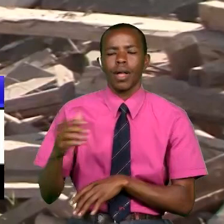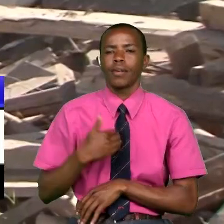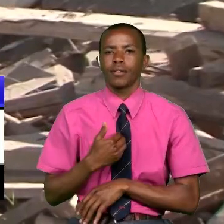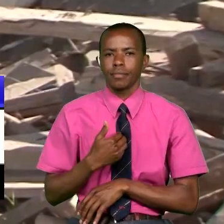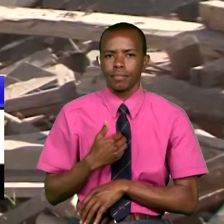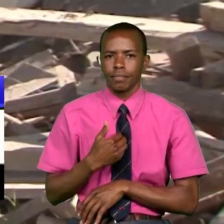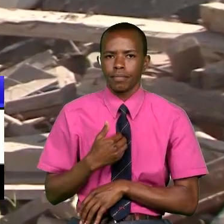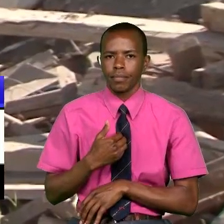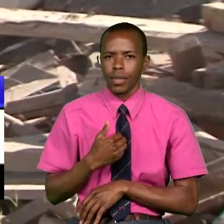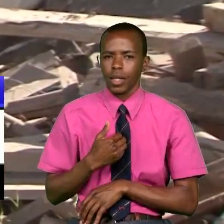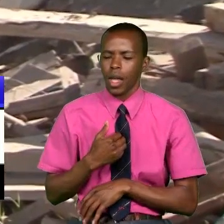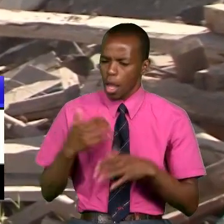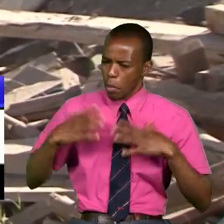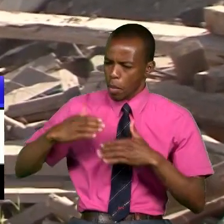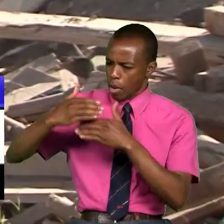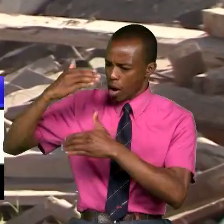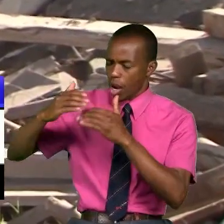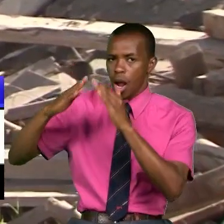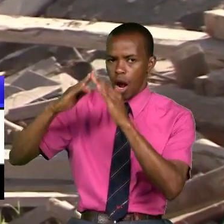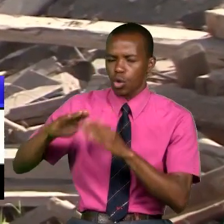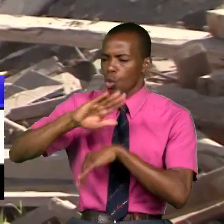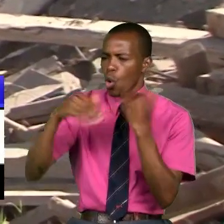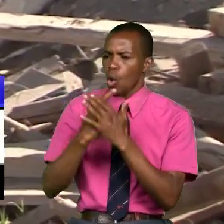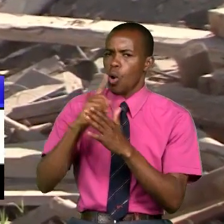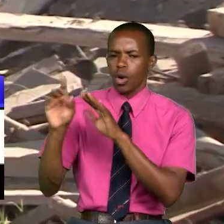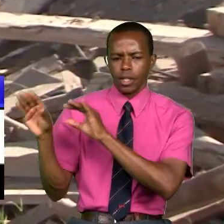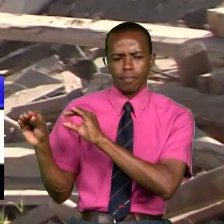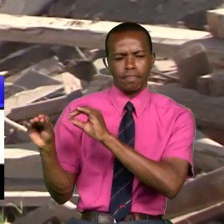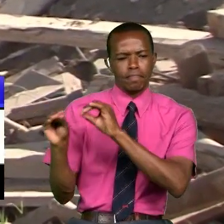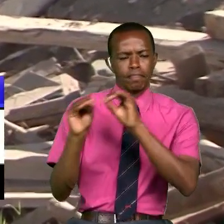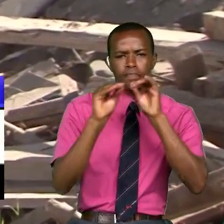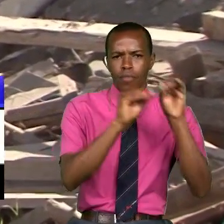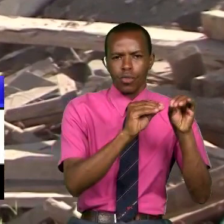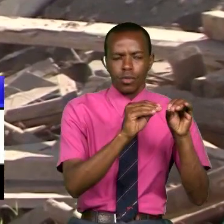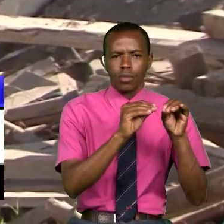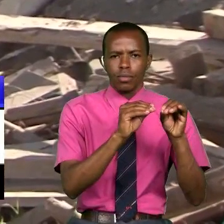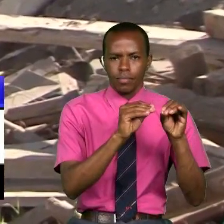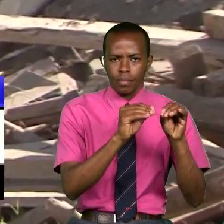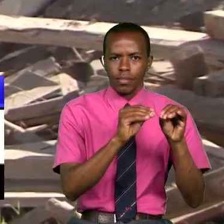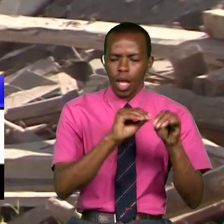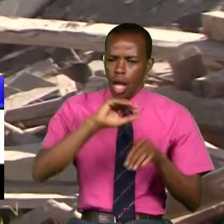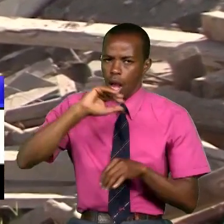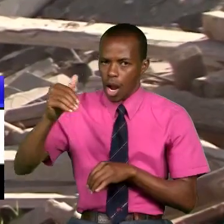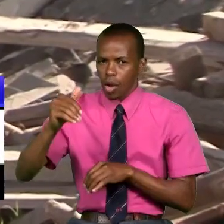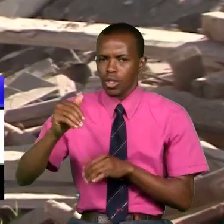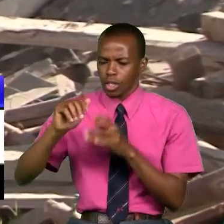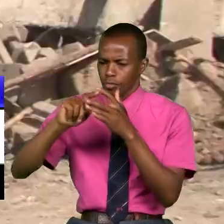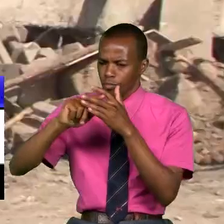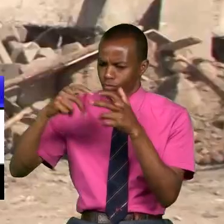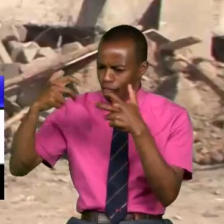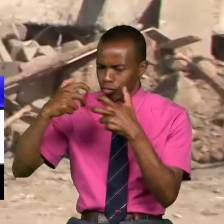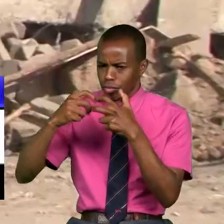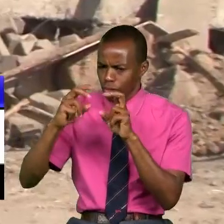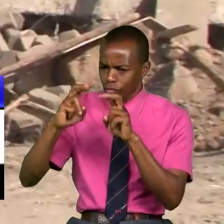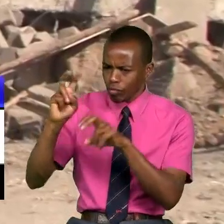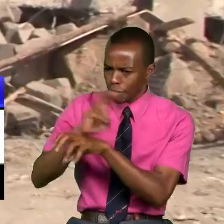Following the incidents, tenants from the neighboring buildings have been instructed to vacate their houses immediately as the county engineer monitors the safety